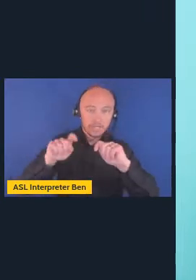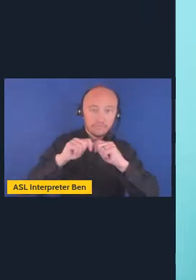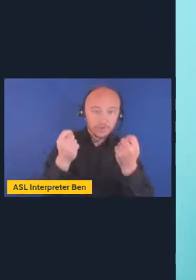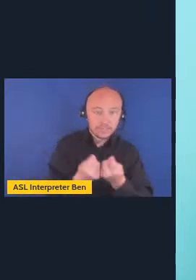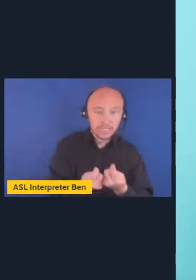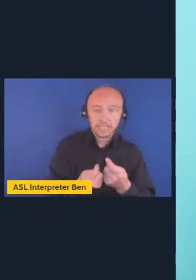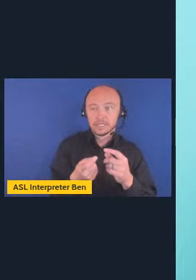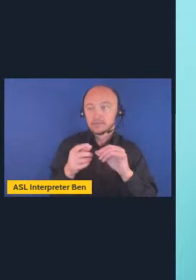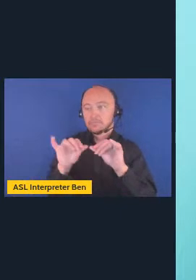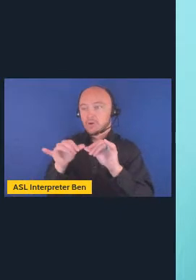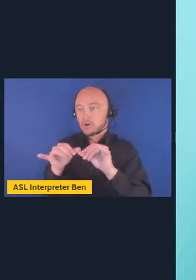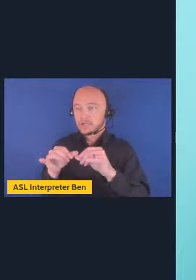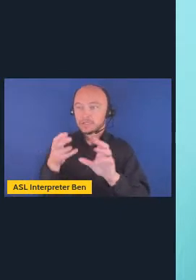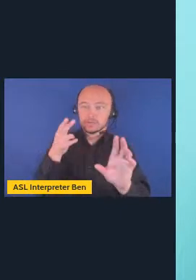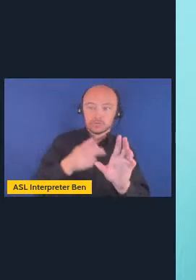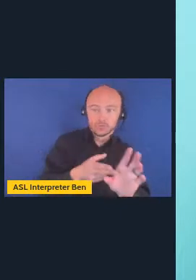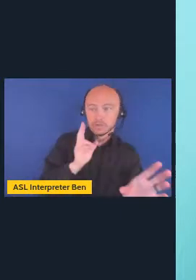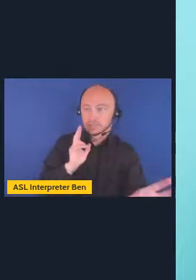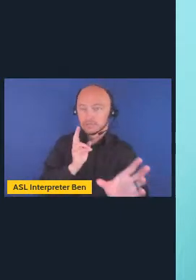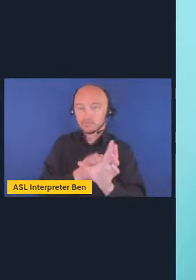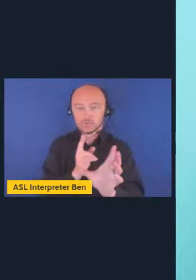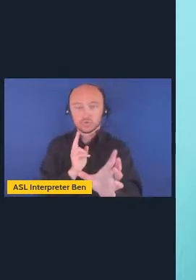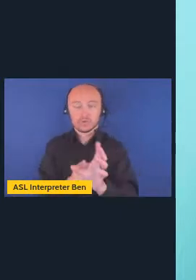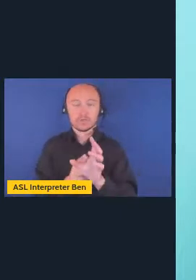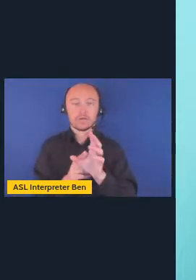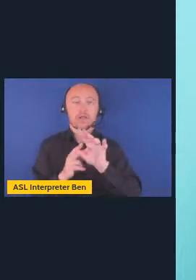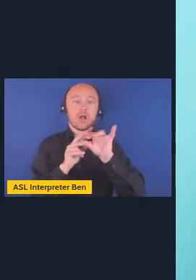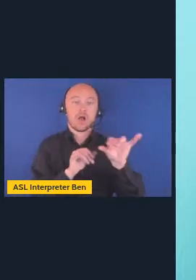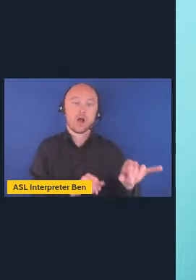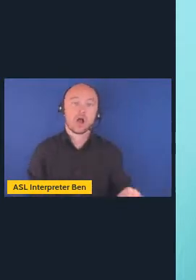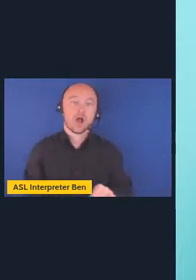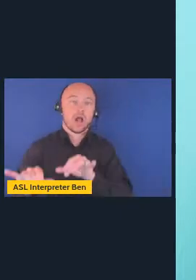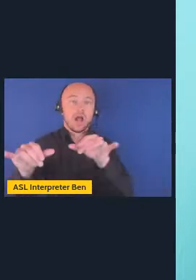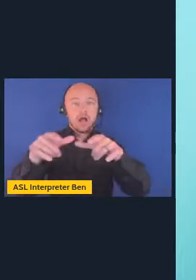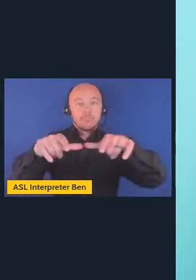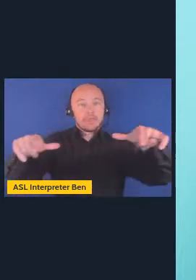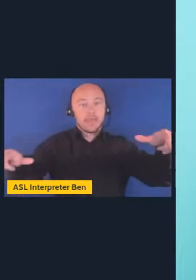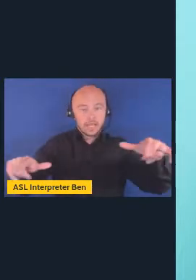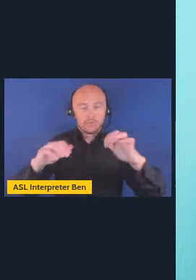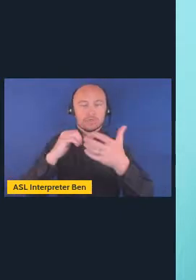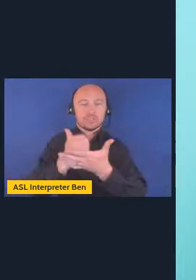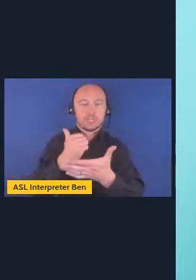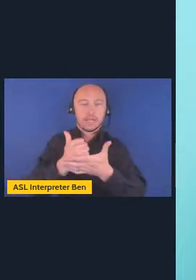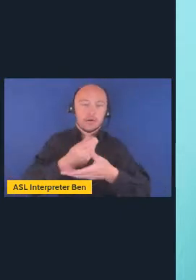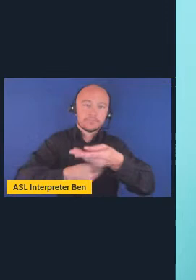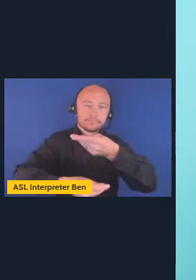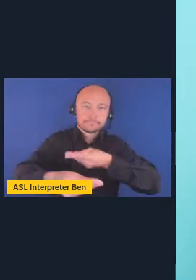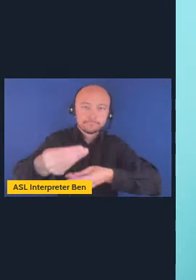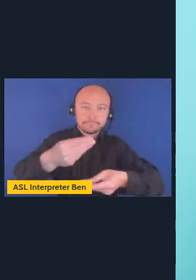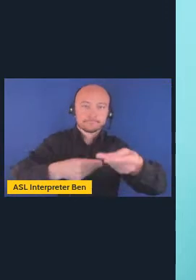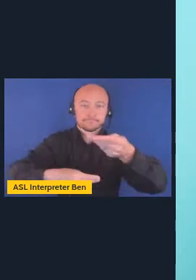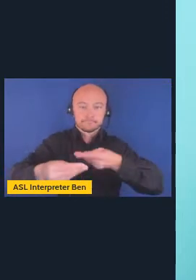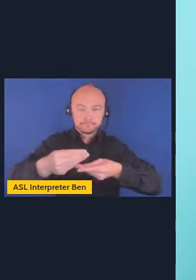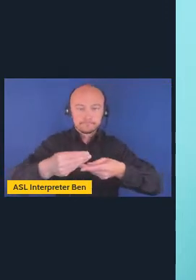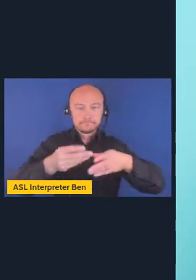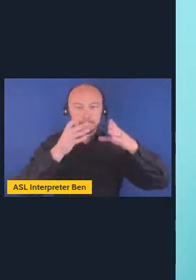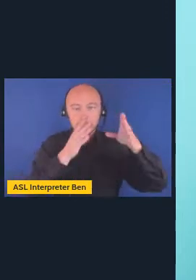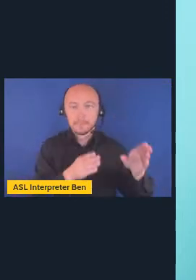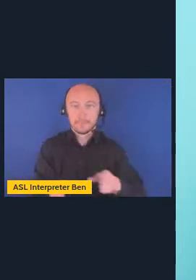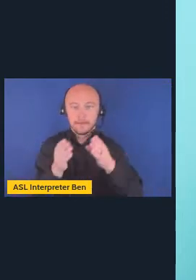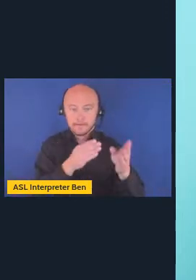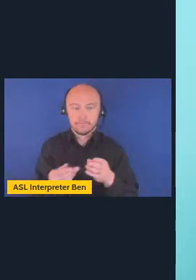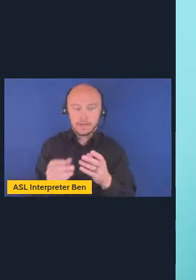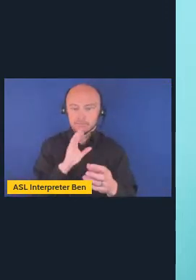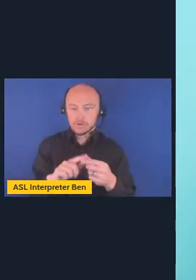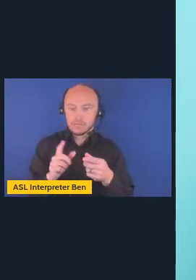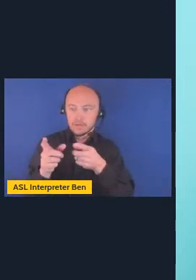move on. Using a common language helps negate some of them challenges. The other benefit of using patterns is around